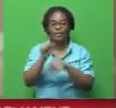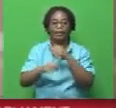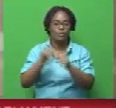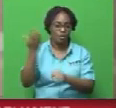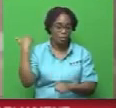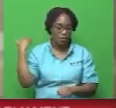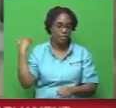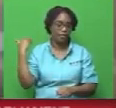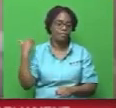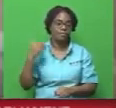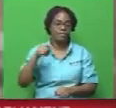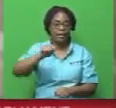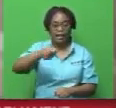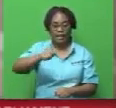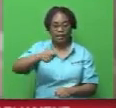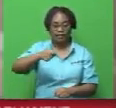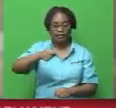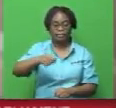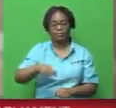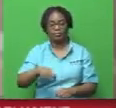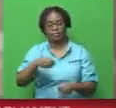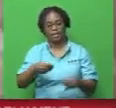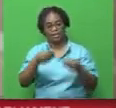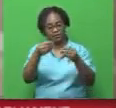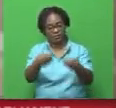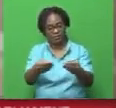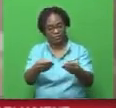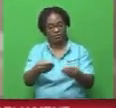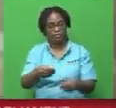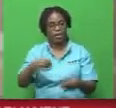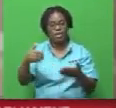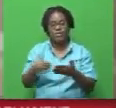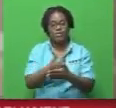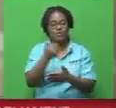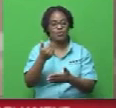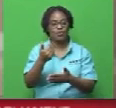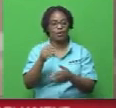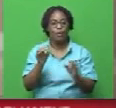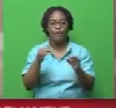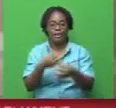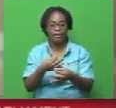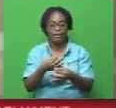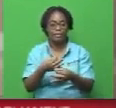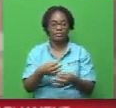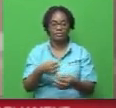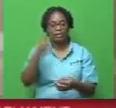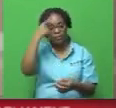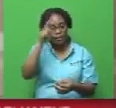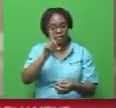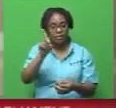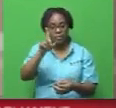handed over in a nice ceremony to the brand new spanking offices of the for the DPP's office in